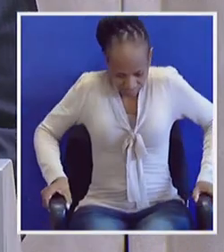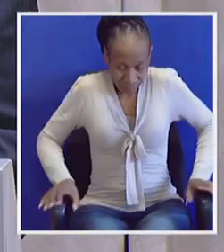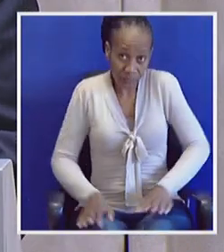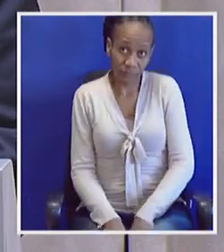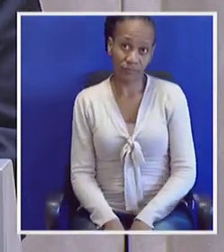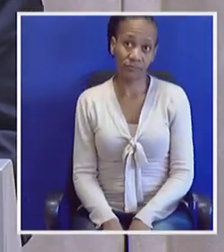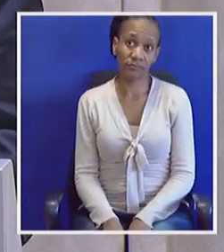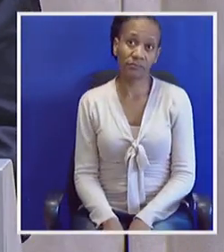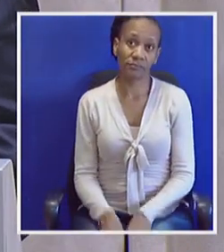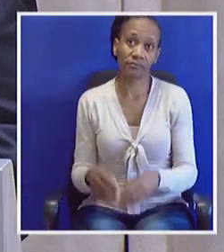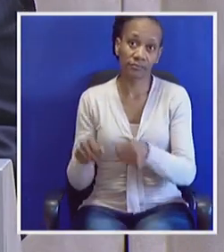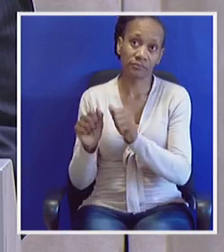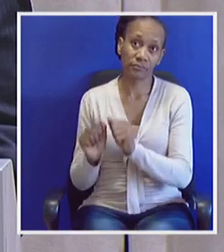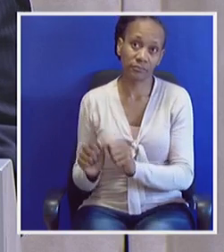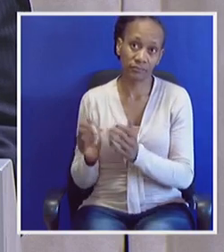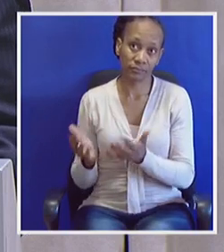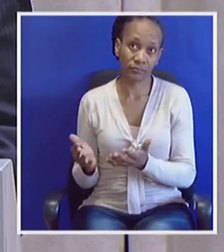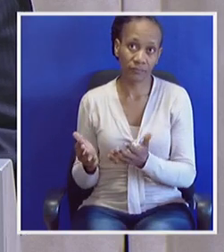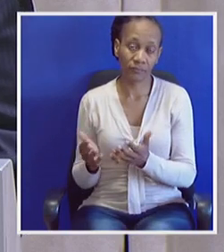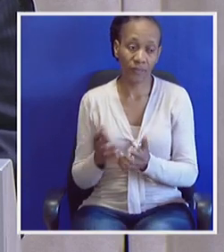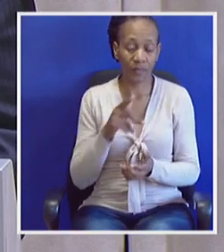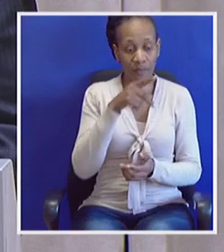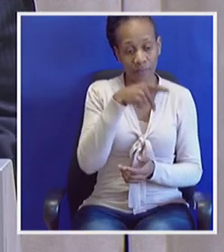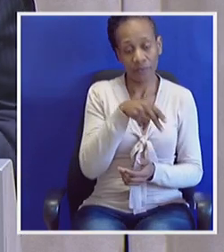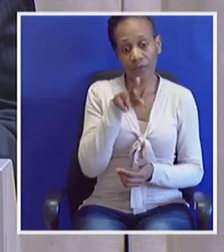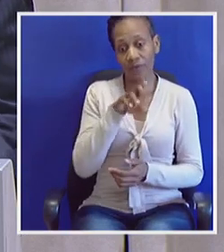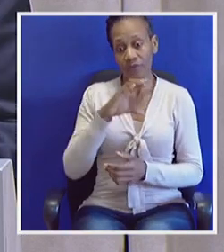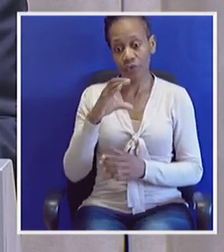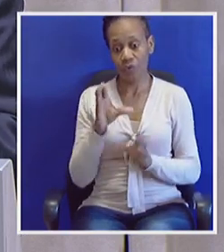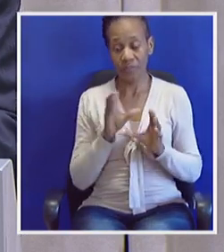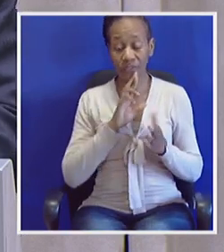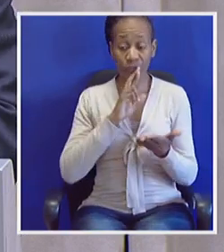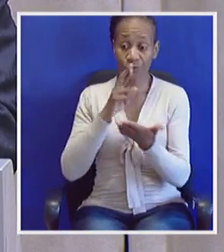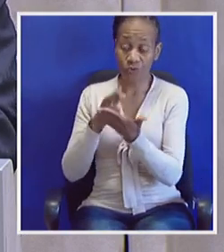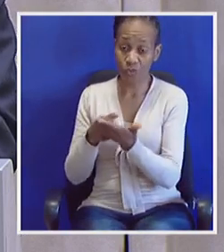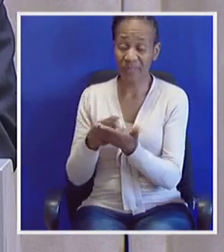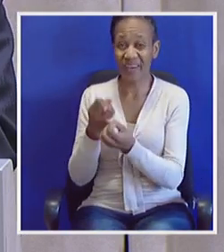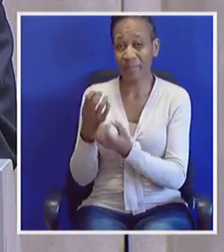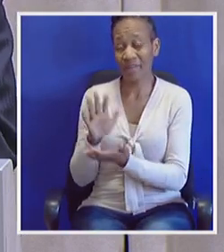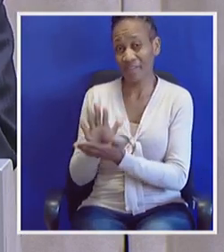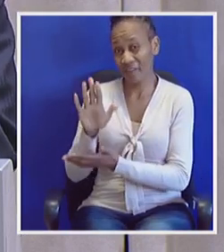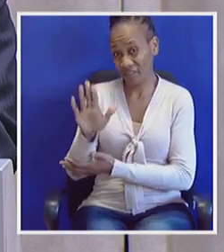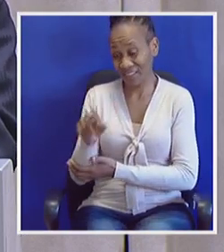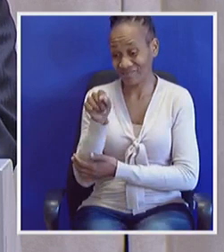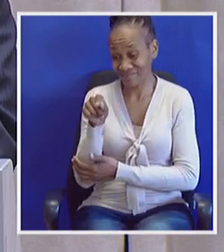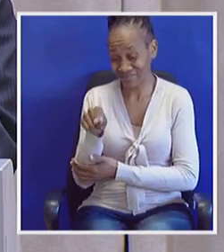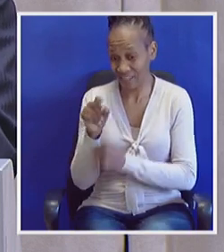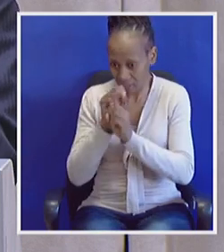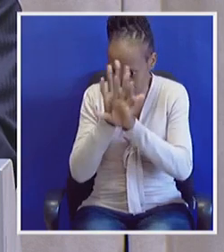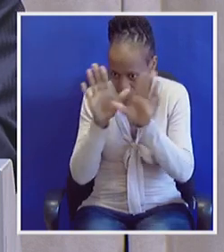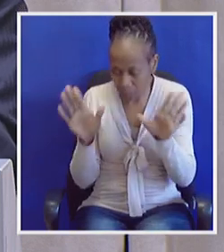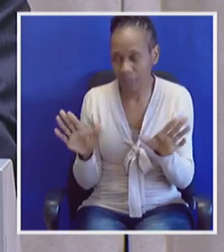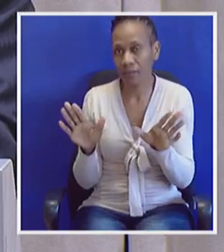the recommendation by the Presidential Review Committee, 15 to be more specific, is very